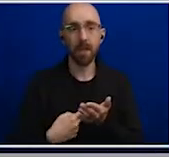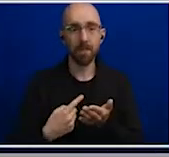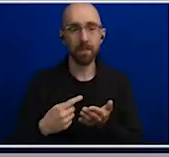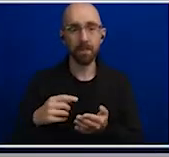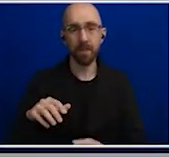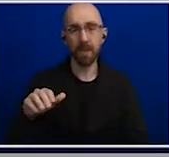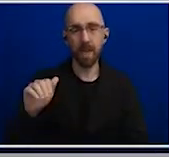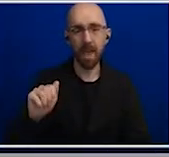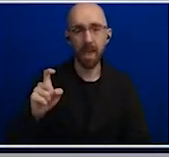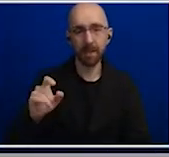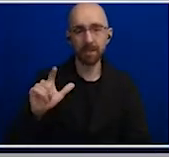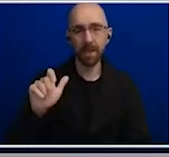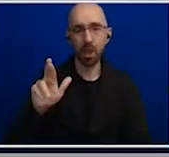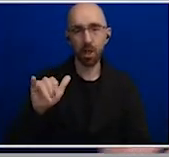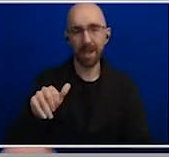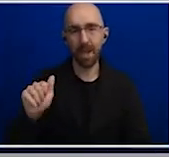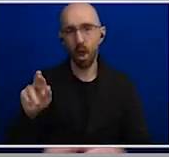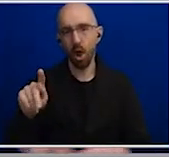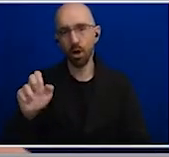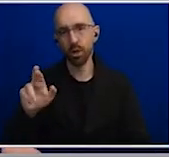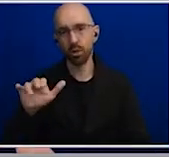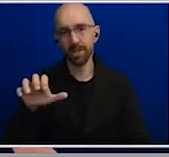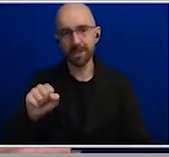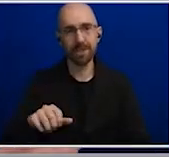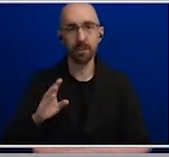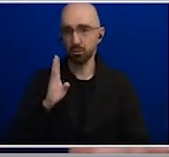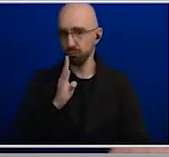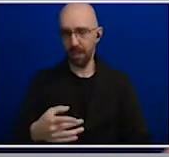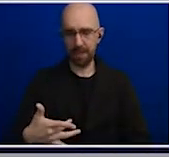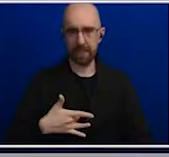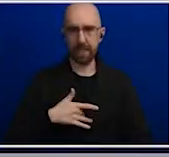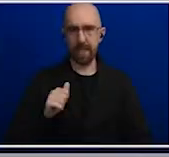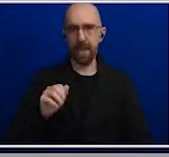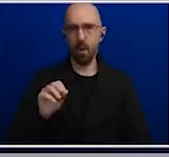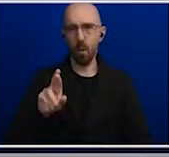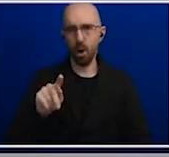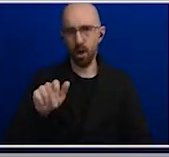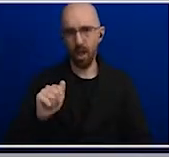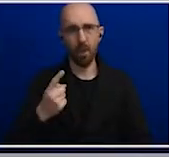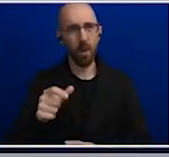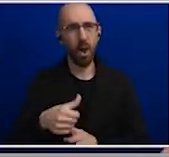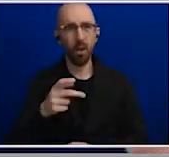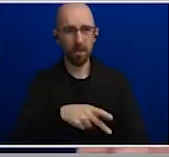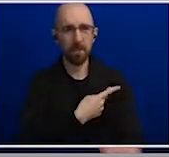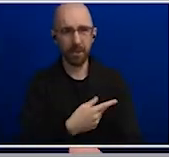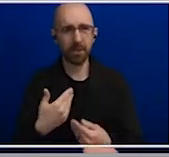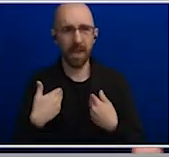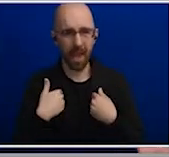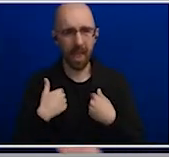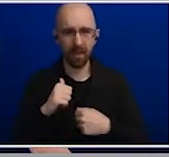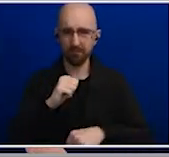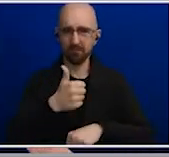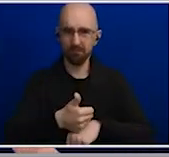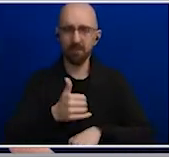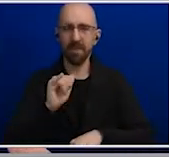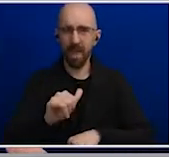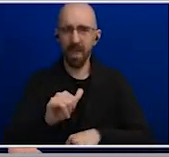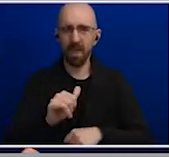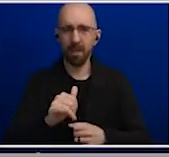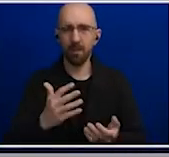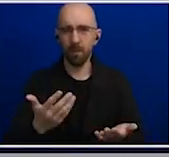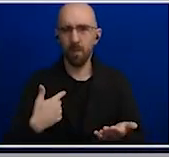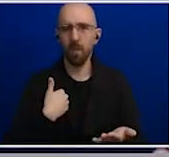also go directly into the aorta. So we've had one other patient that had a configuration that's what we have thought of